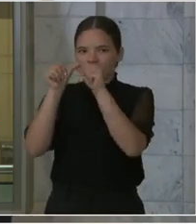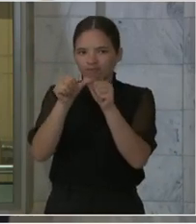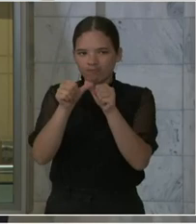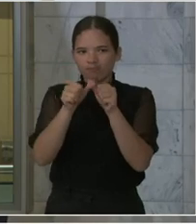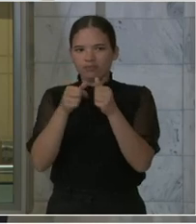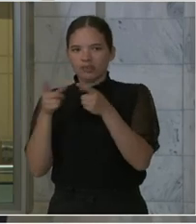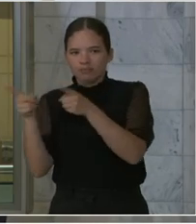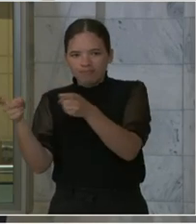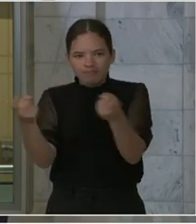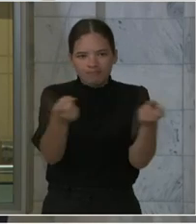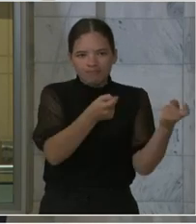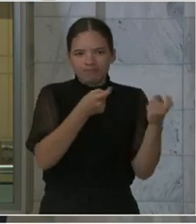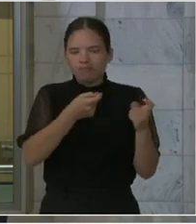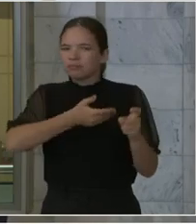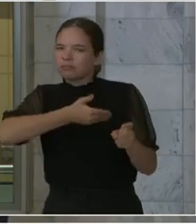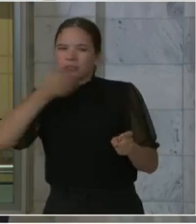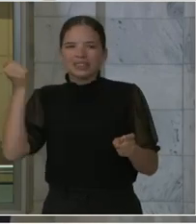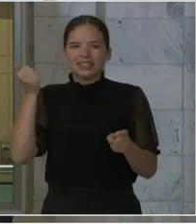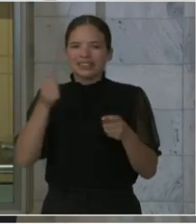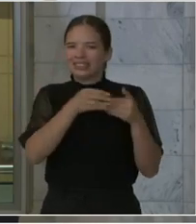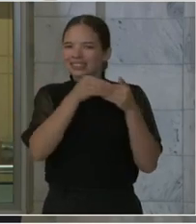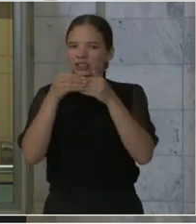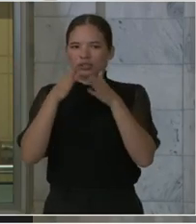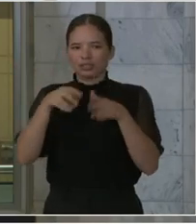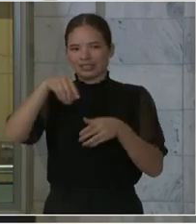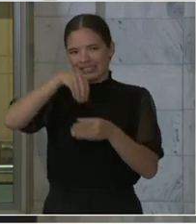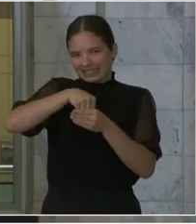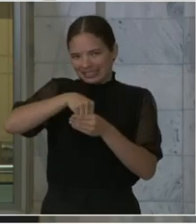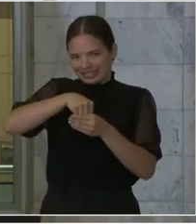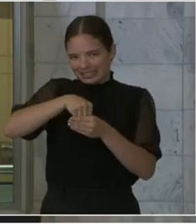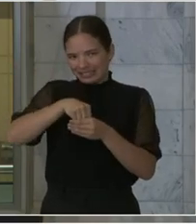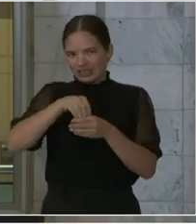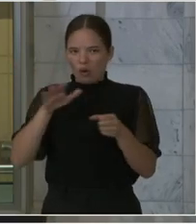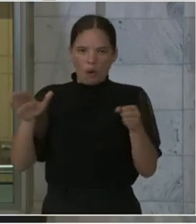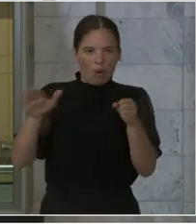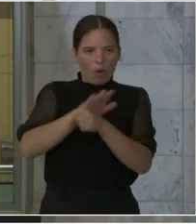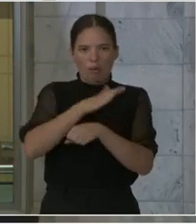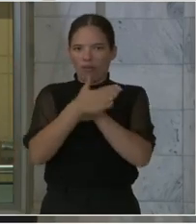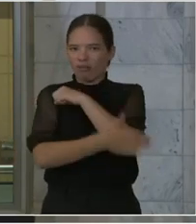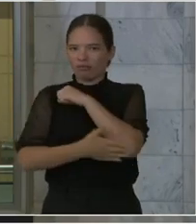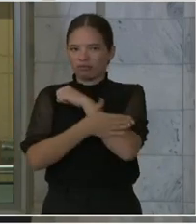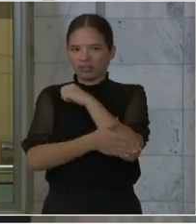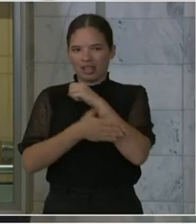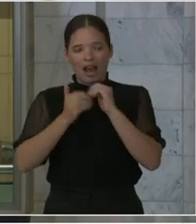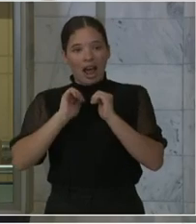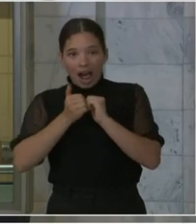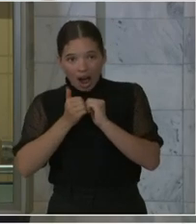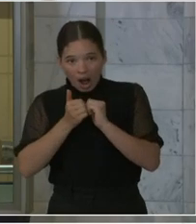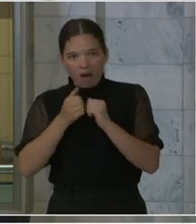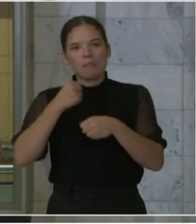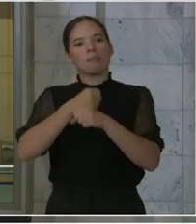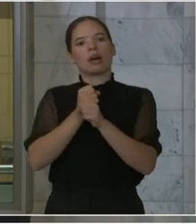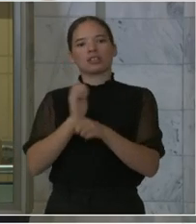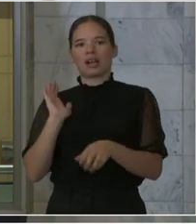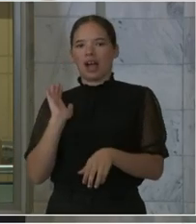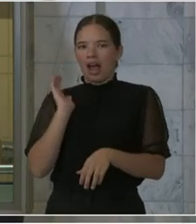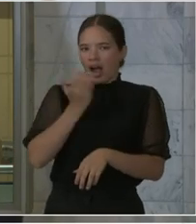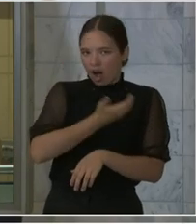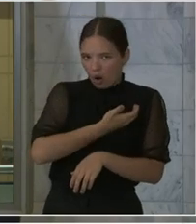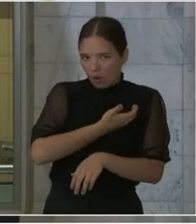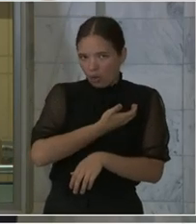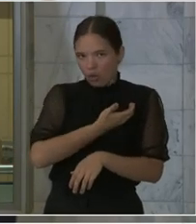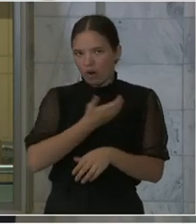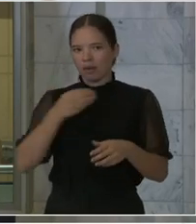best leaders in the country. So how do we do that? We've done that in this agreement by making our members lifelong learners. And this